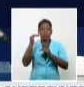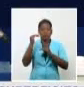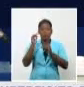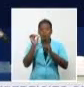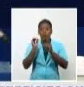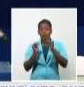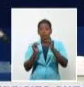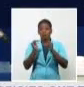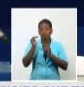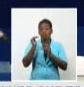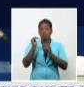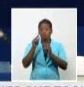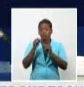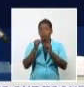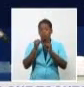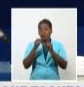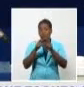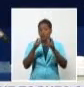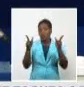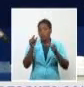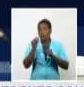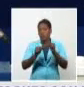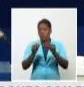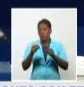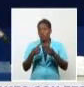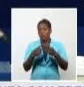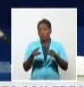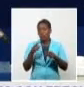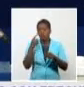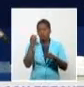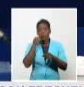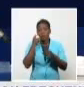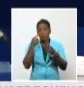5.86%, Brazil 6.99%,